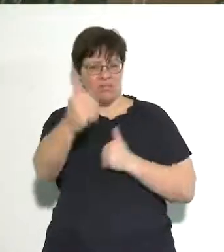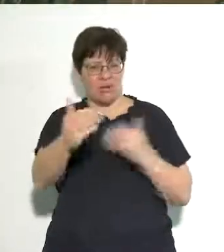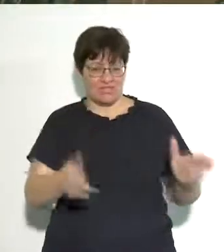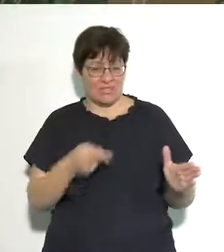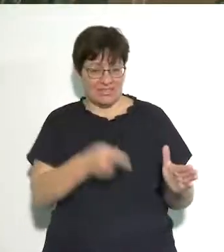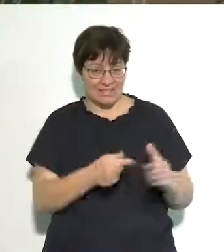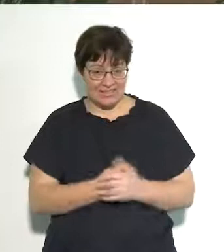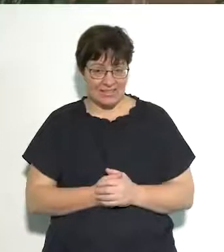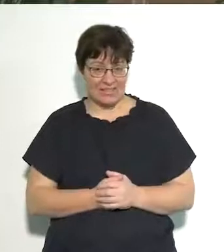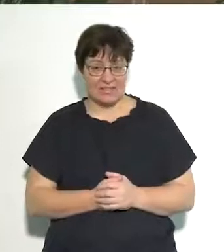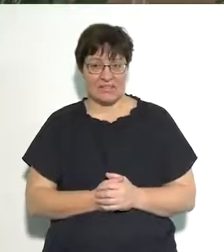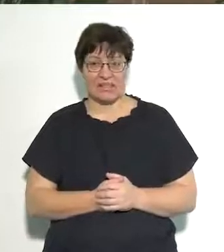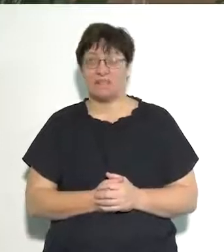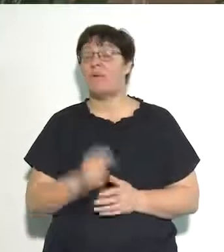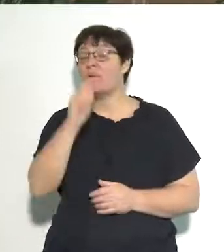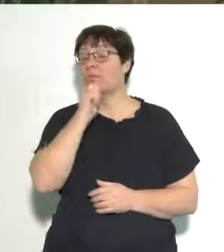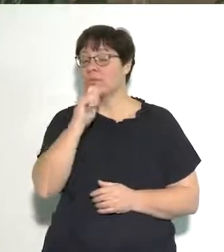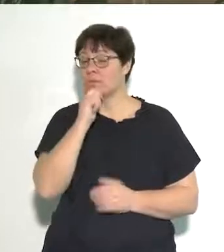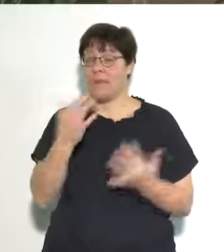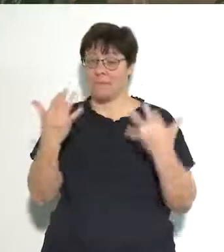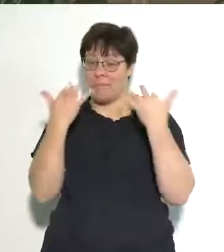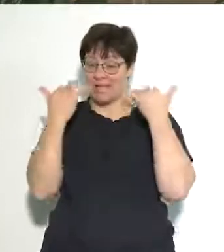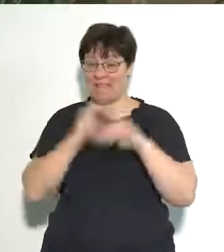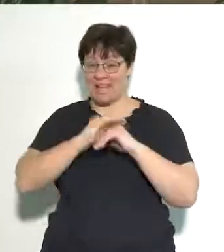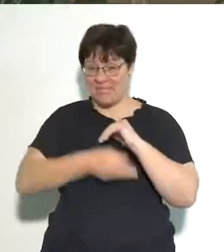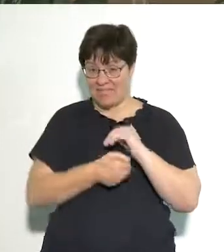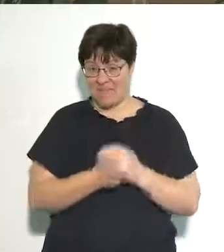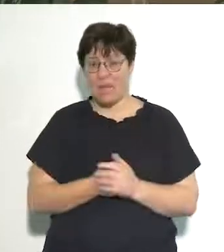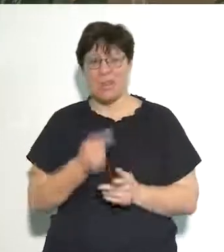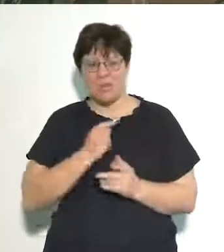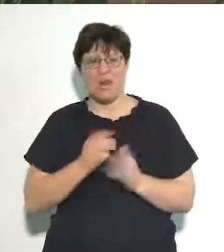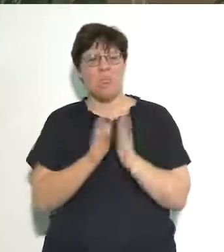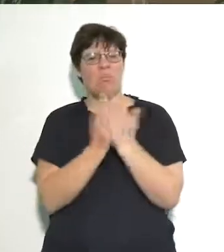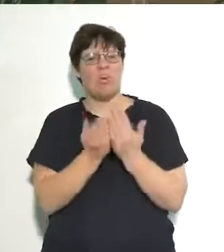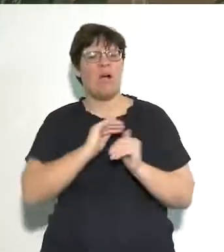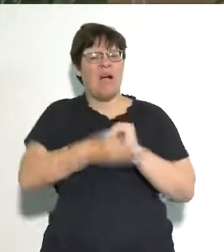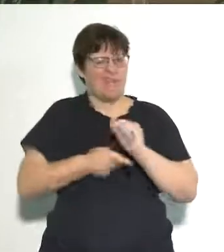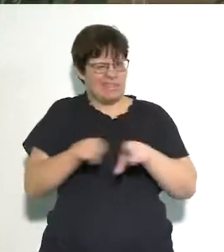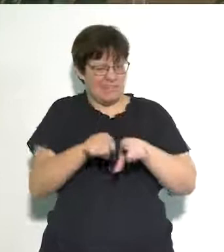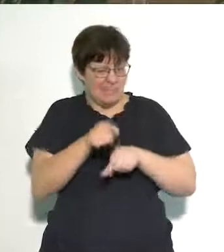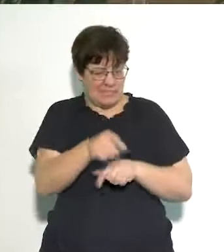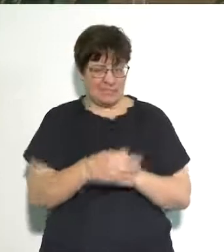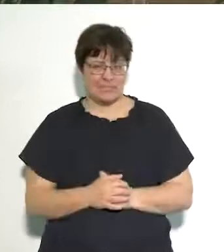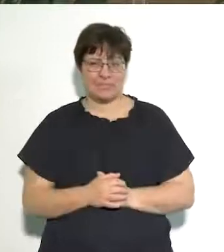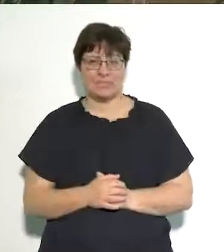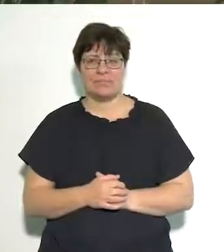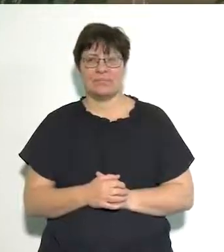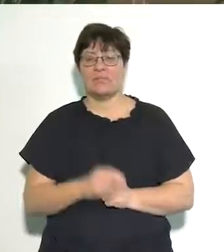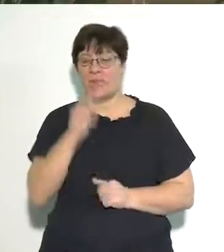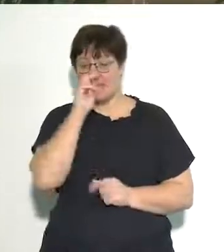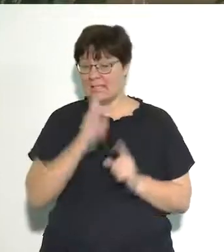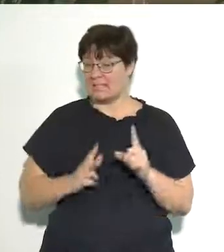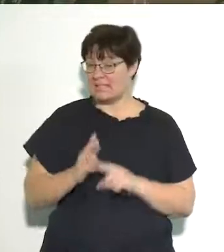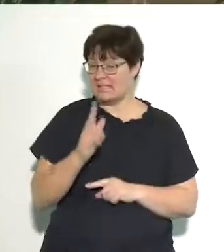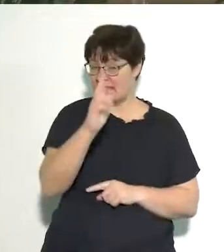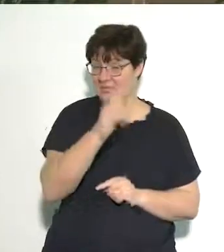box. I've used plastic cover, which I use to cover books. You will need a